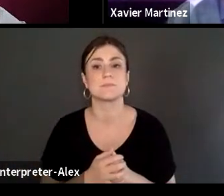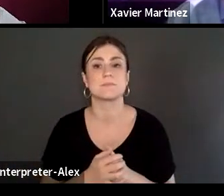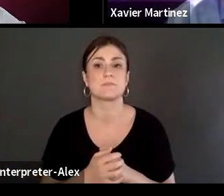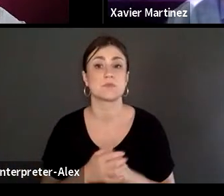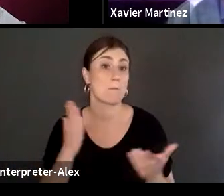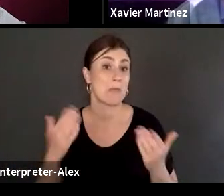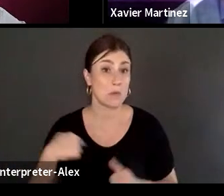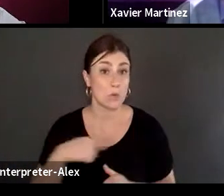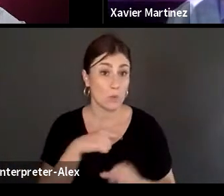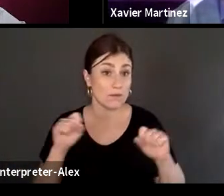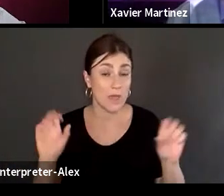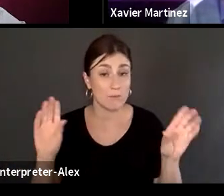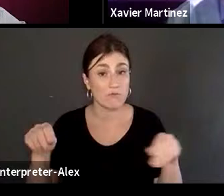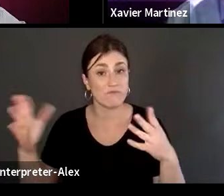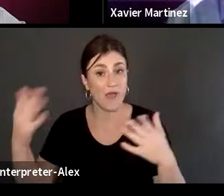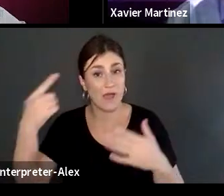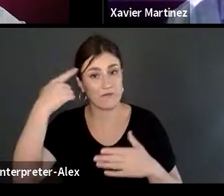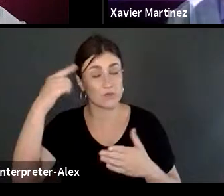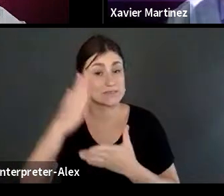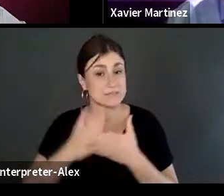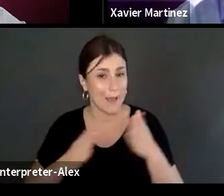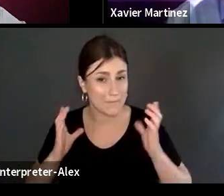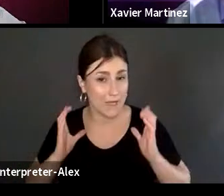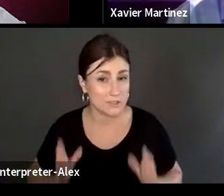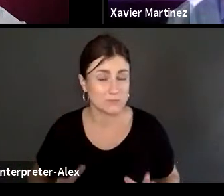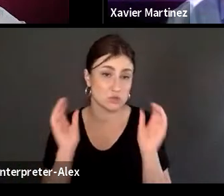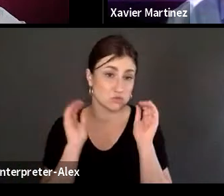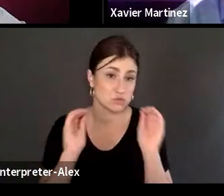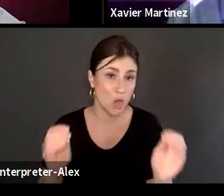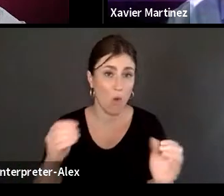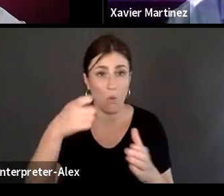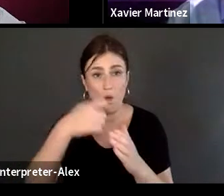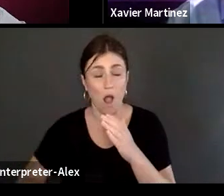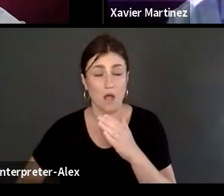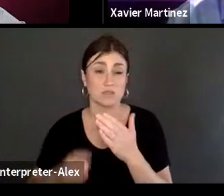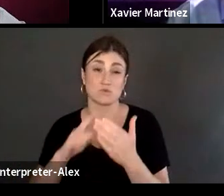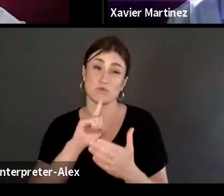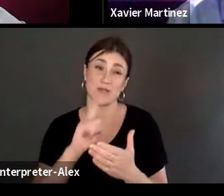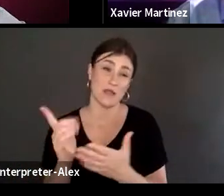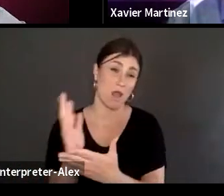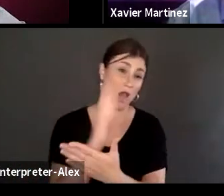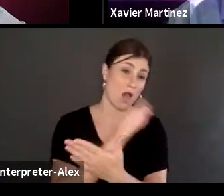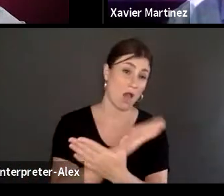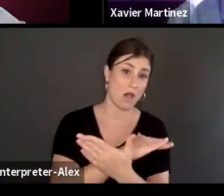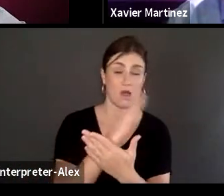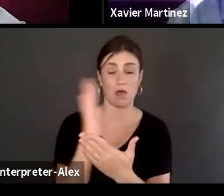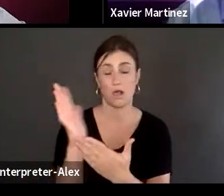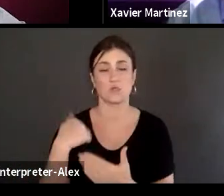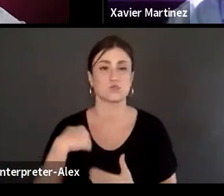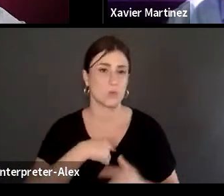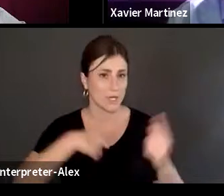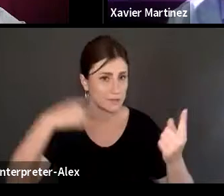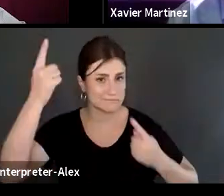our customers at no cost. So it's a broad spectrum, but we are looking at that absolutely.